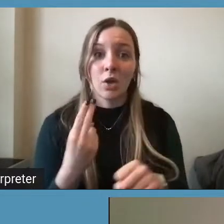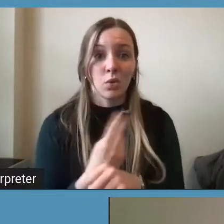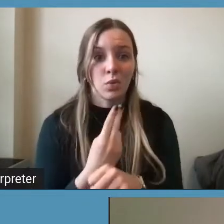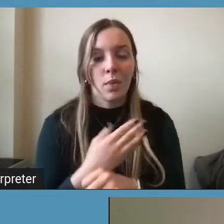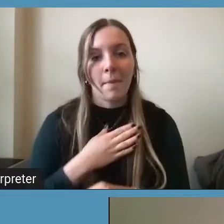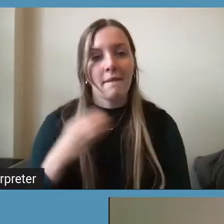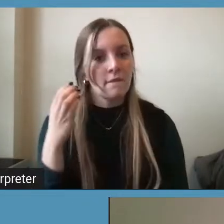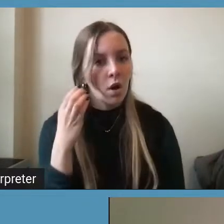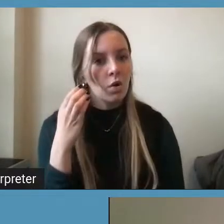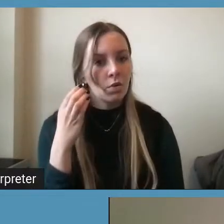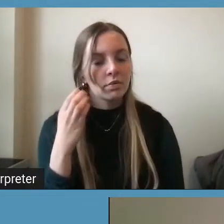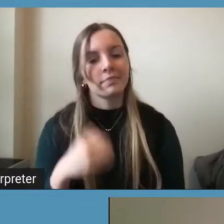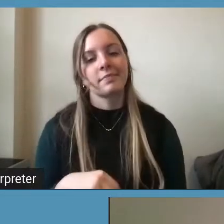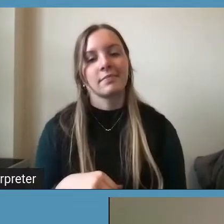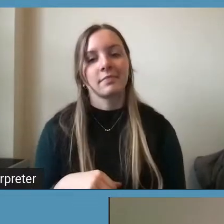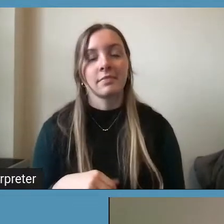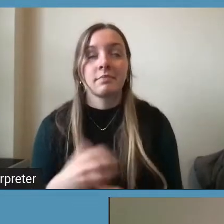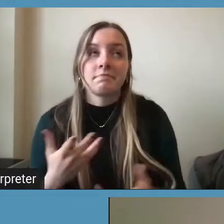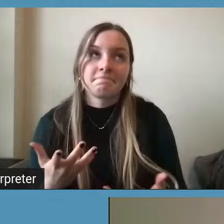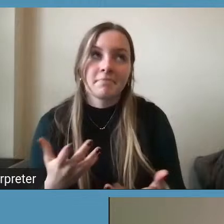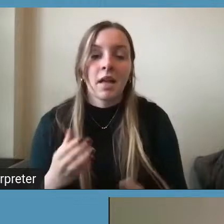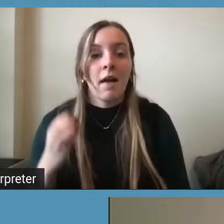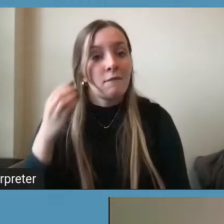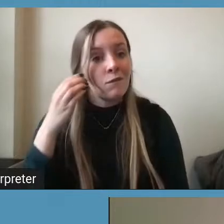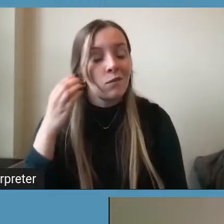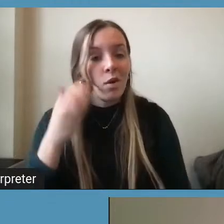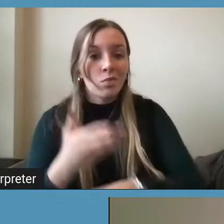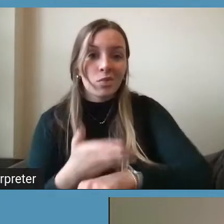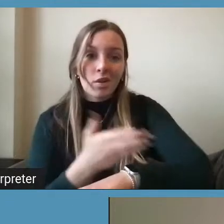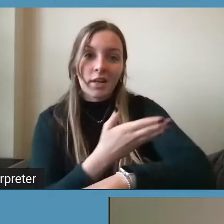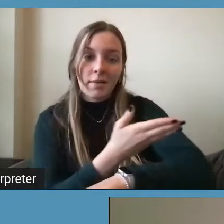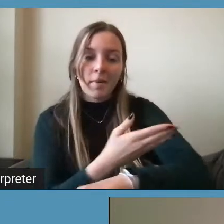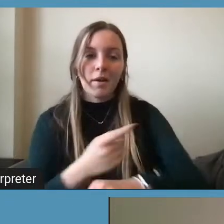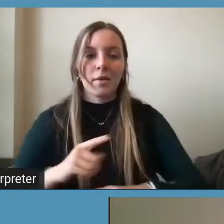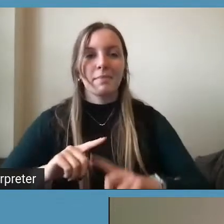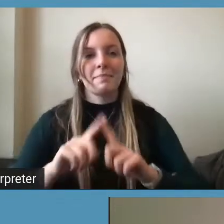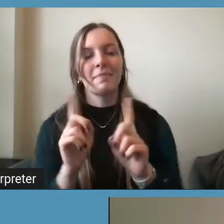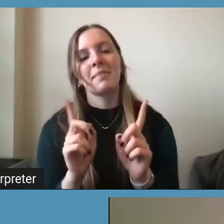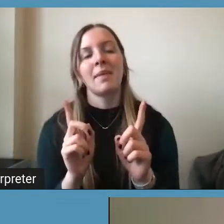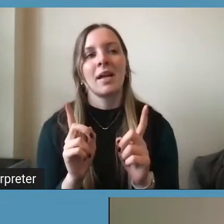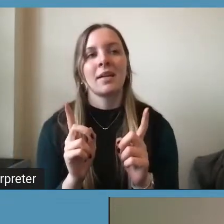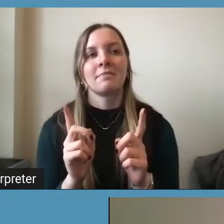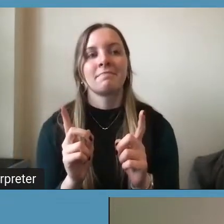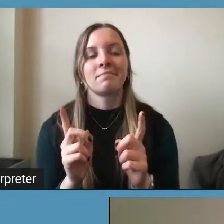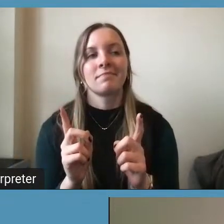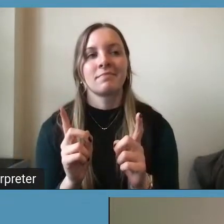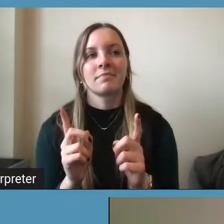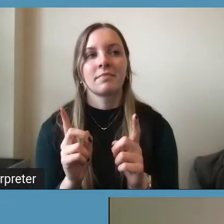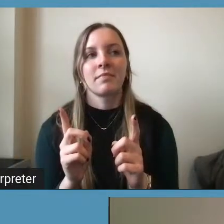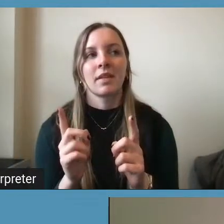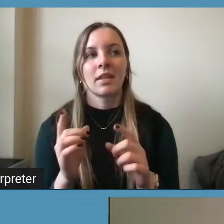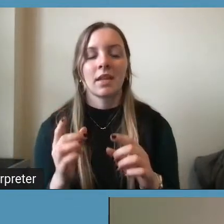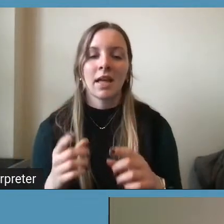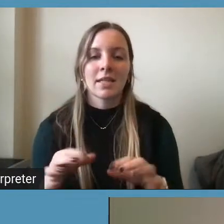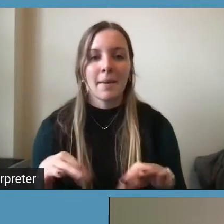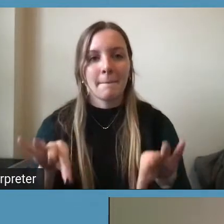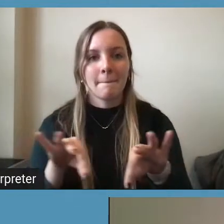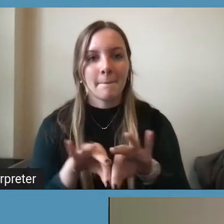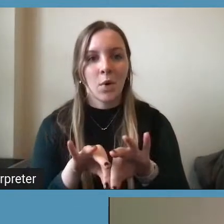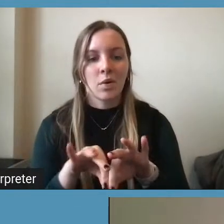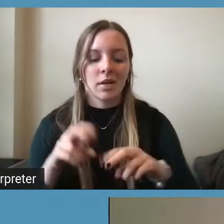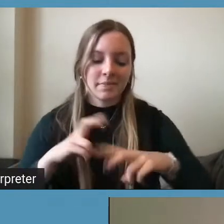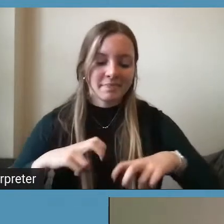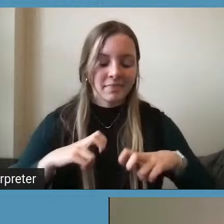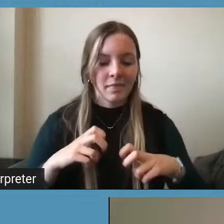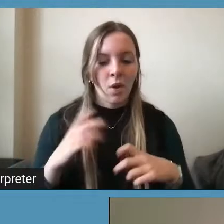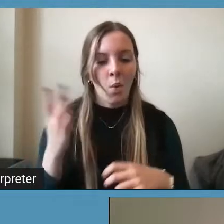There's no doubt about that. It goes back to fit for purpose. Why am I doing it? Who is it for? Some pictures I shot with my phone